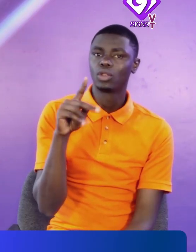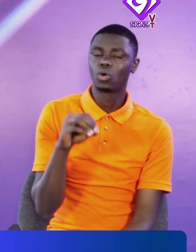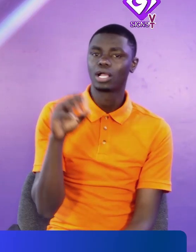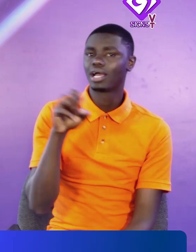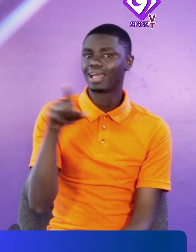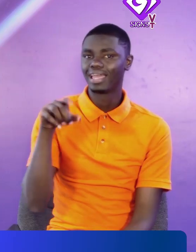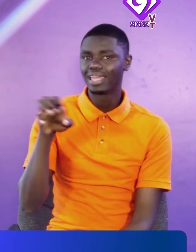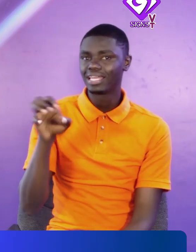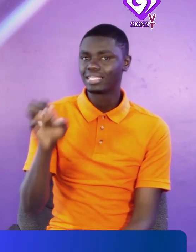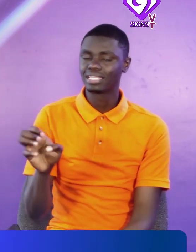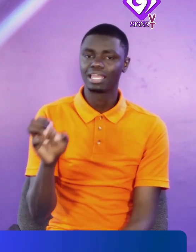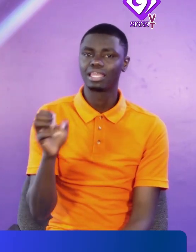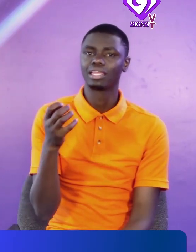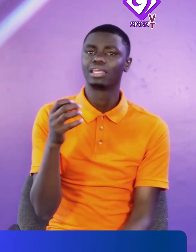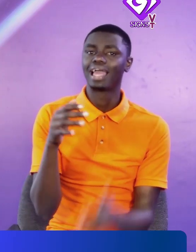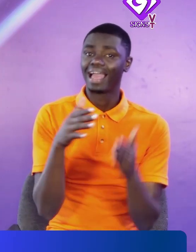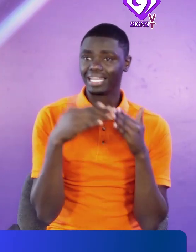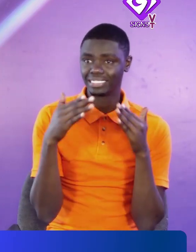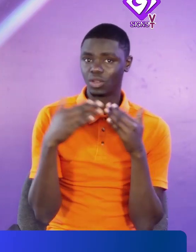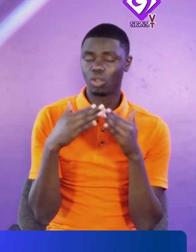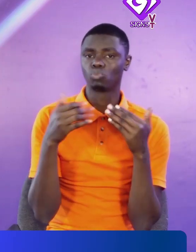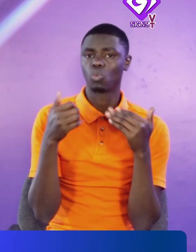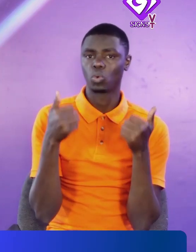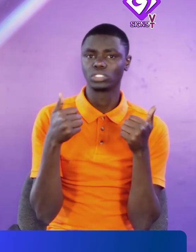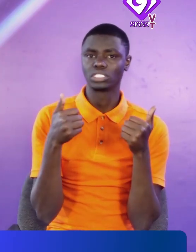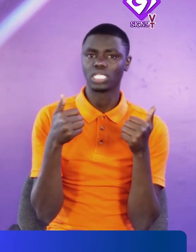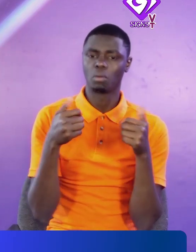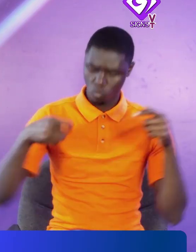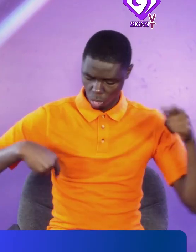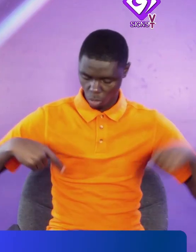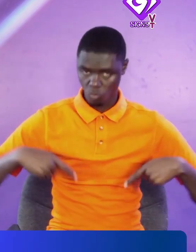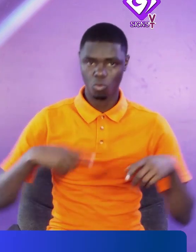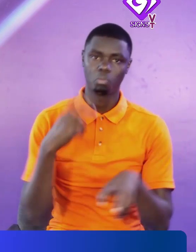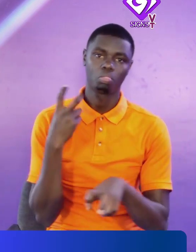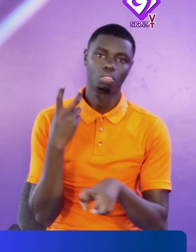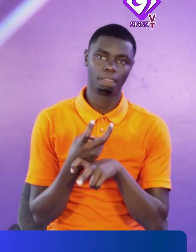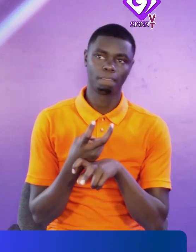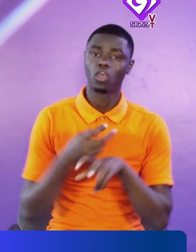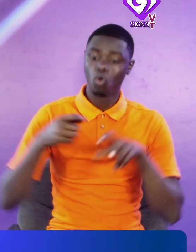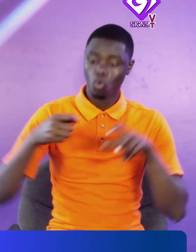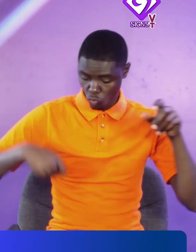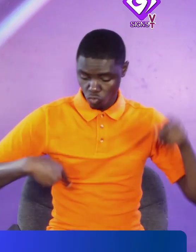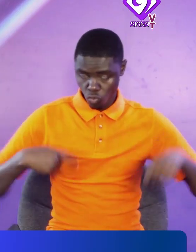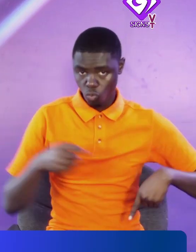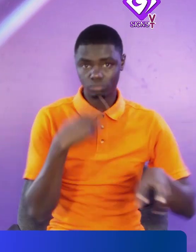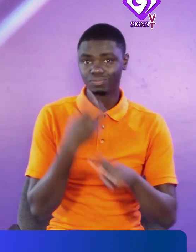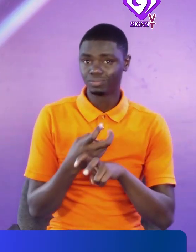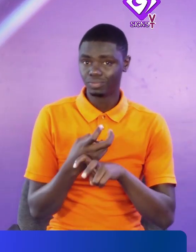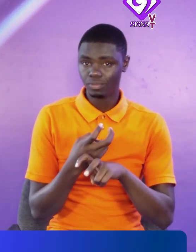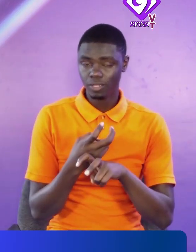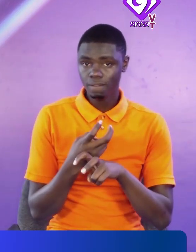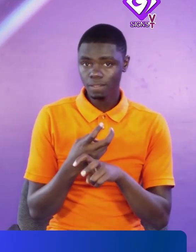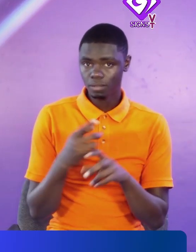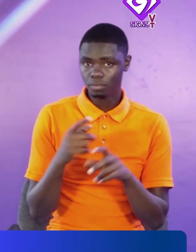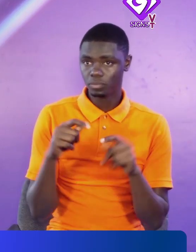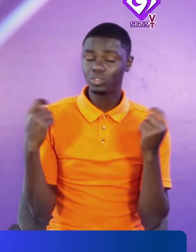Goikarez, Arsenal waruhusu ba kufungwa ni ngori. Hiyo back four yao kufungwa, hii timu yenye imefunga inakuwa imesweat